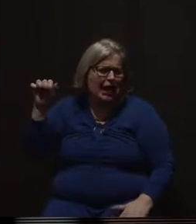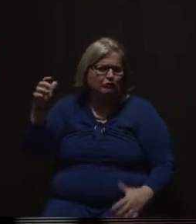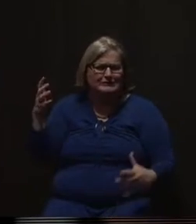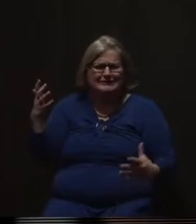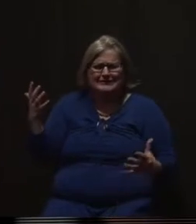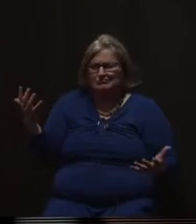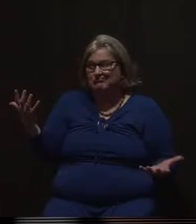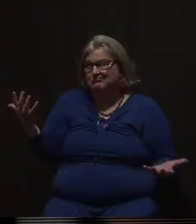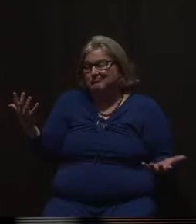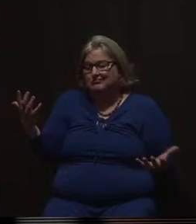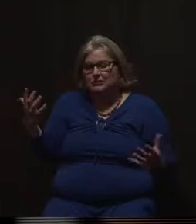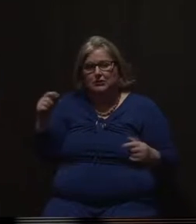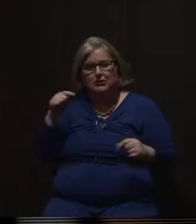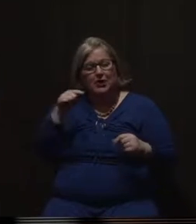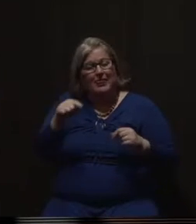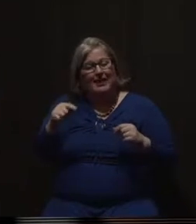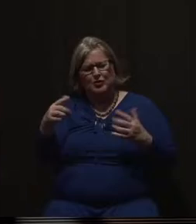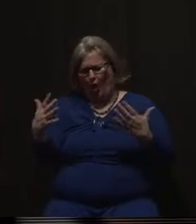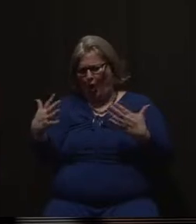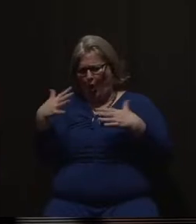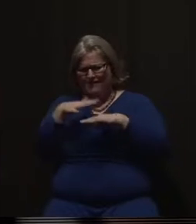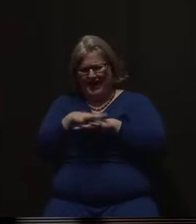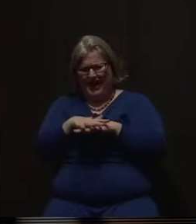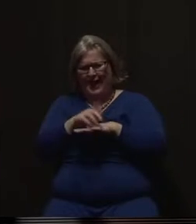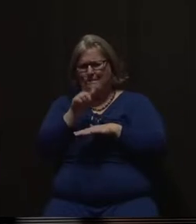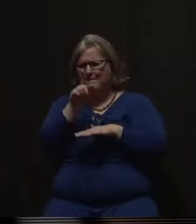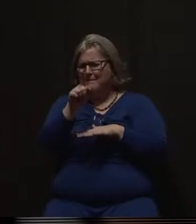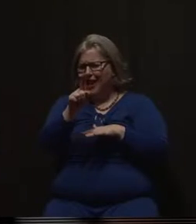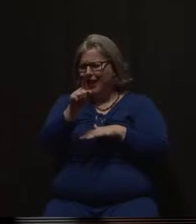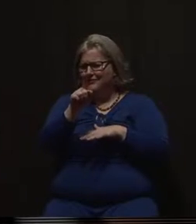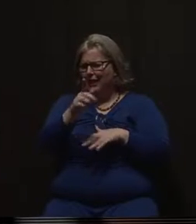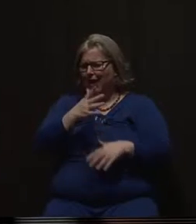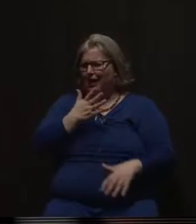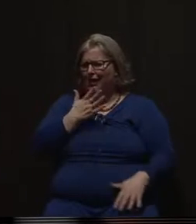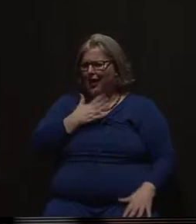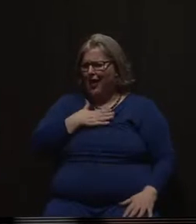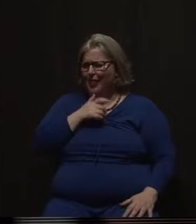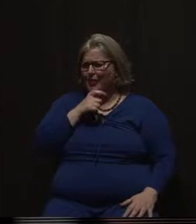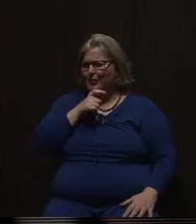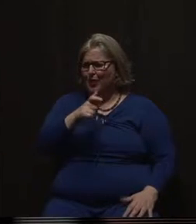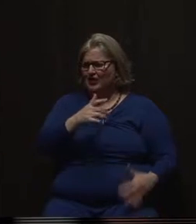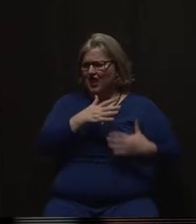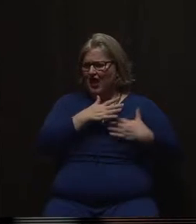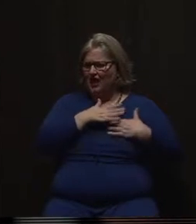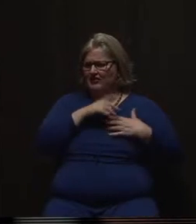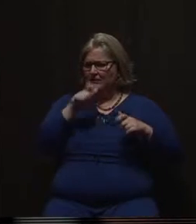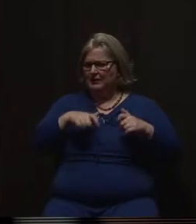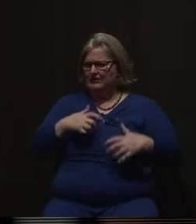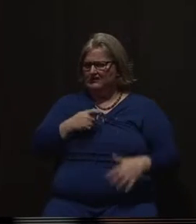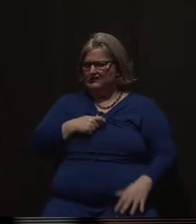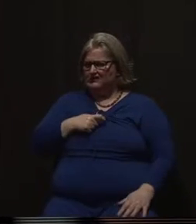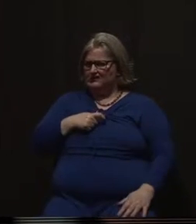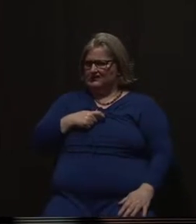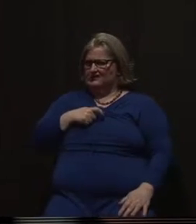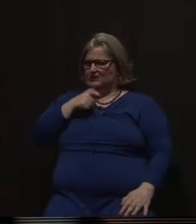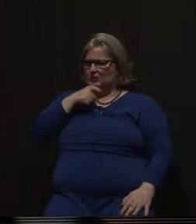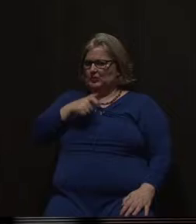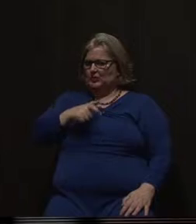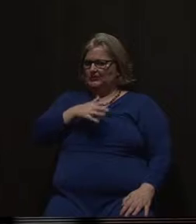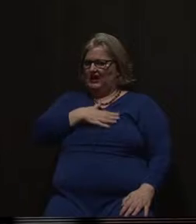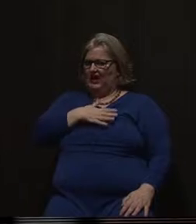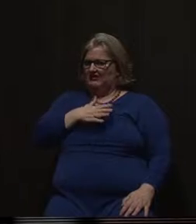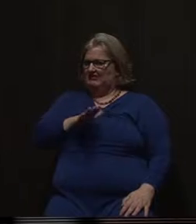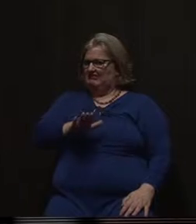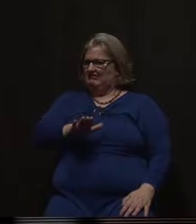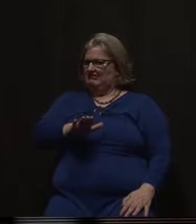often that overlaps. But I like using the word love because people get really jumpy. I really like that. Well,